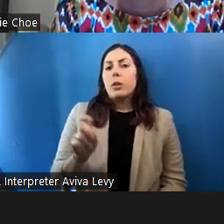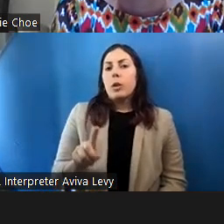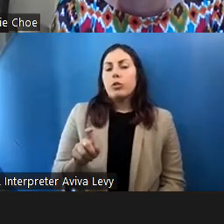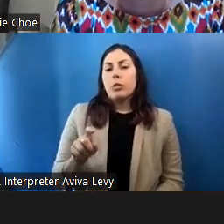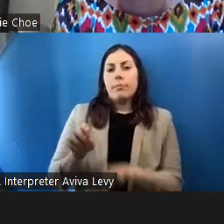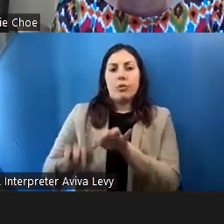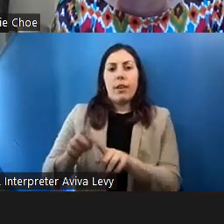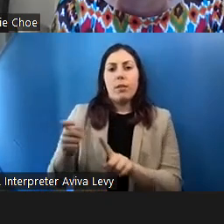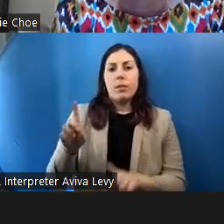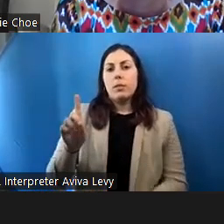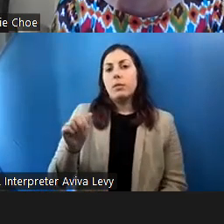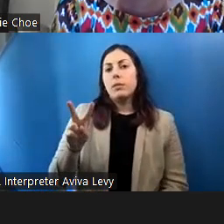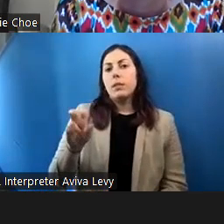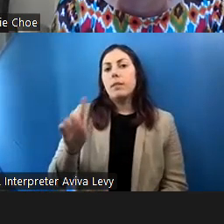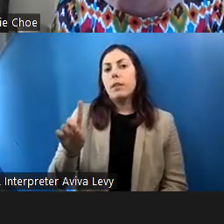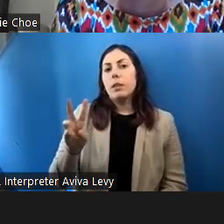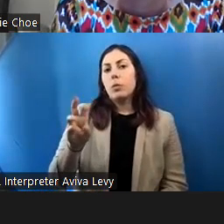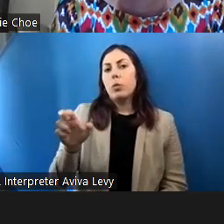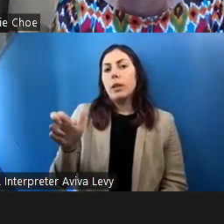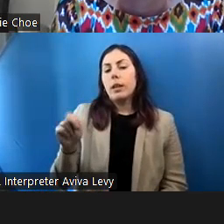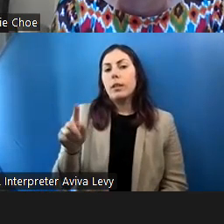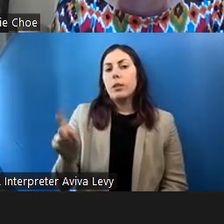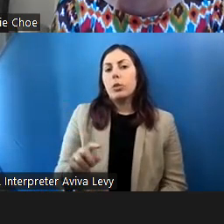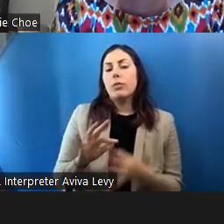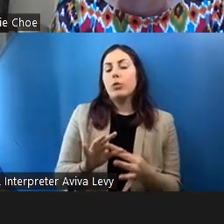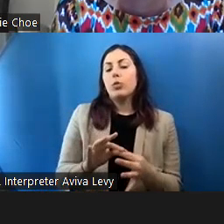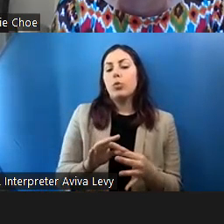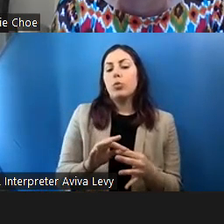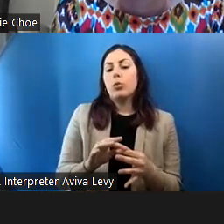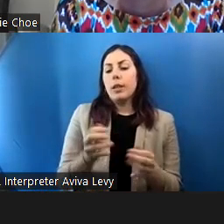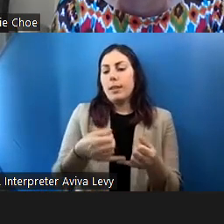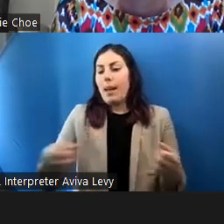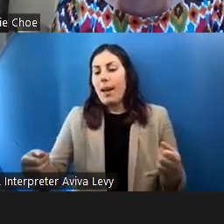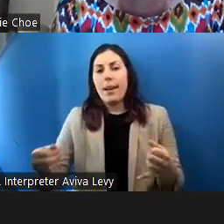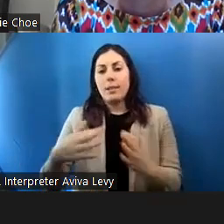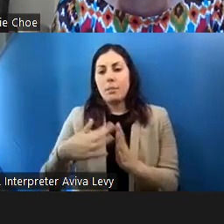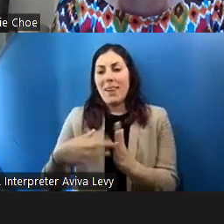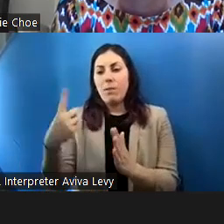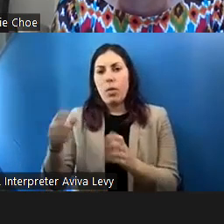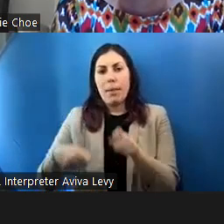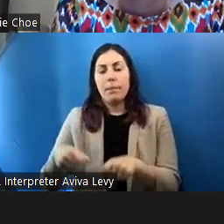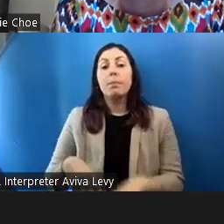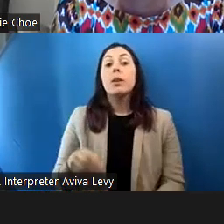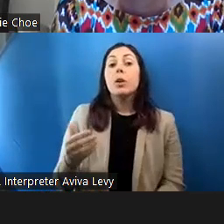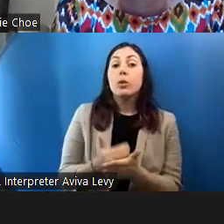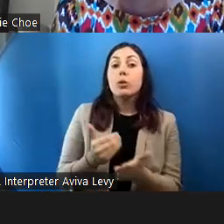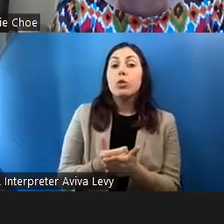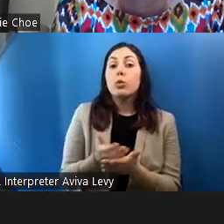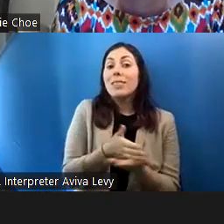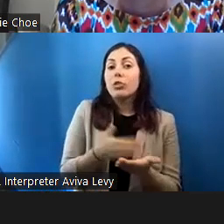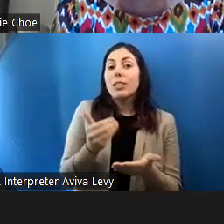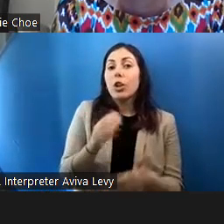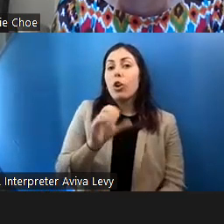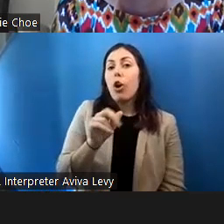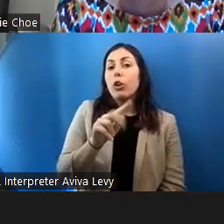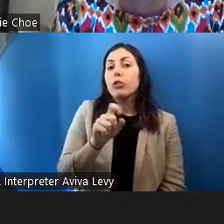question earlier, this was about the striping on the bike path that was not answered. The new section along Carter Field has striping